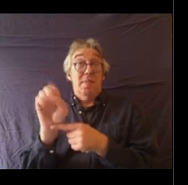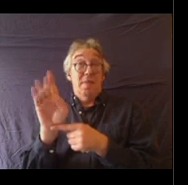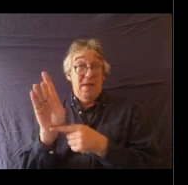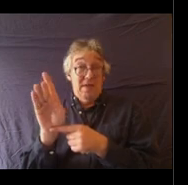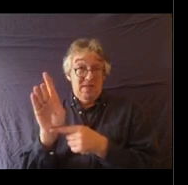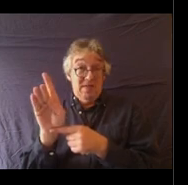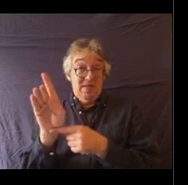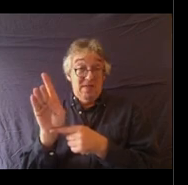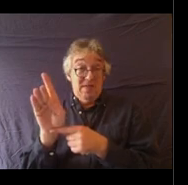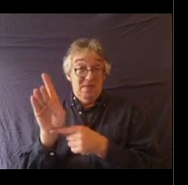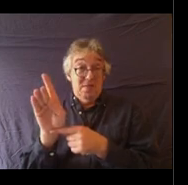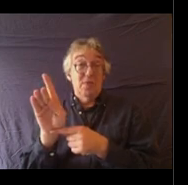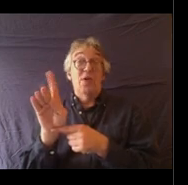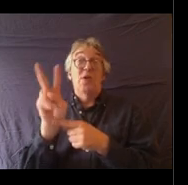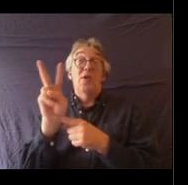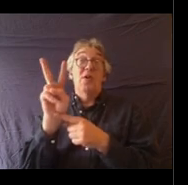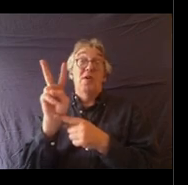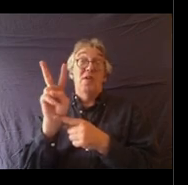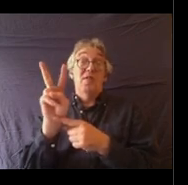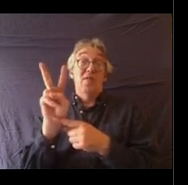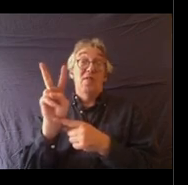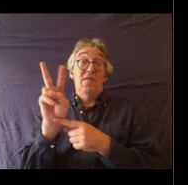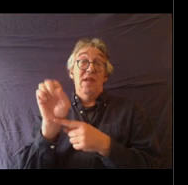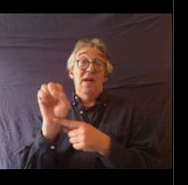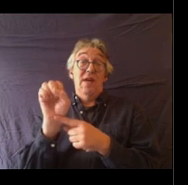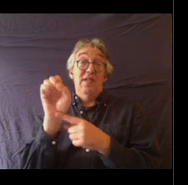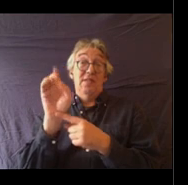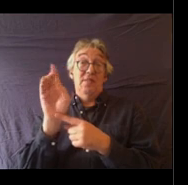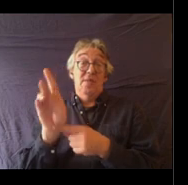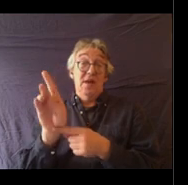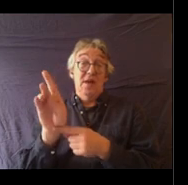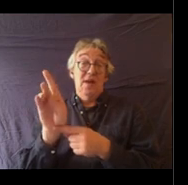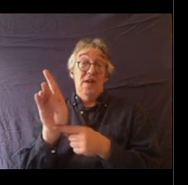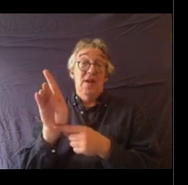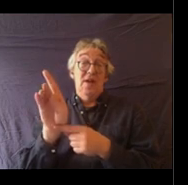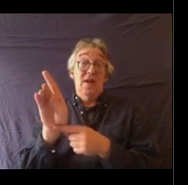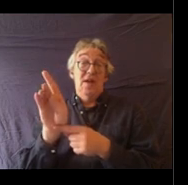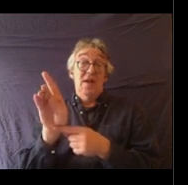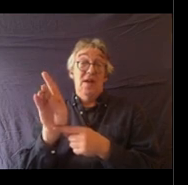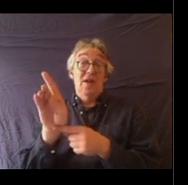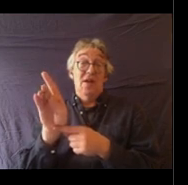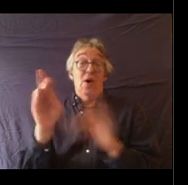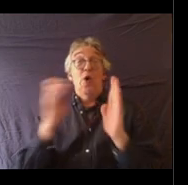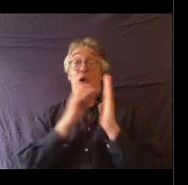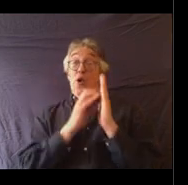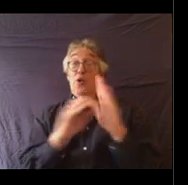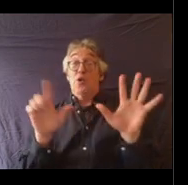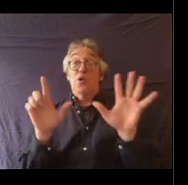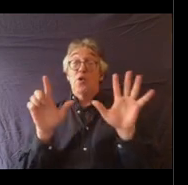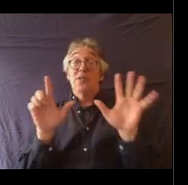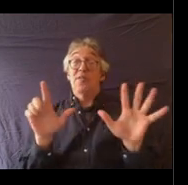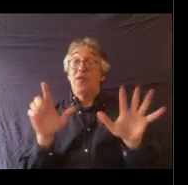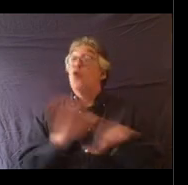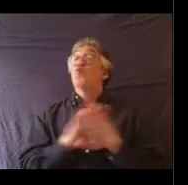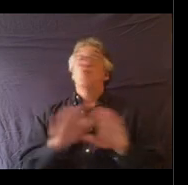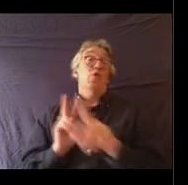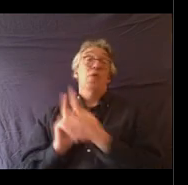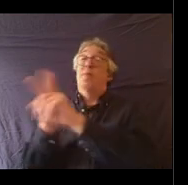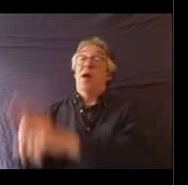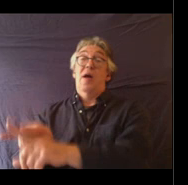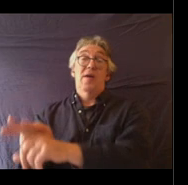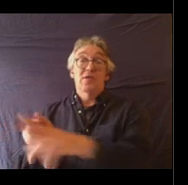hand, VSPs, for instance, are not, I mean, to VSPs, Article 7 does not apply. So Article